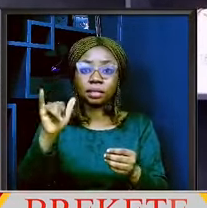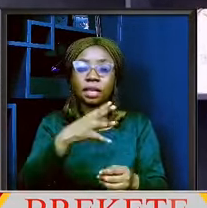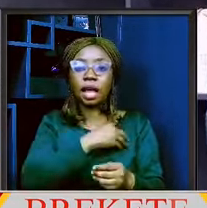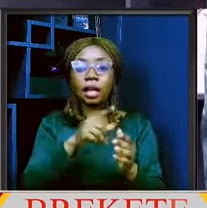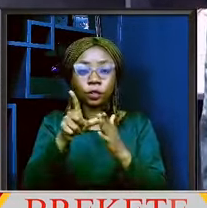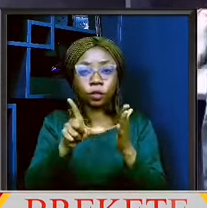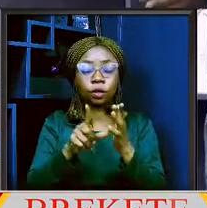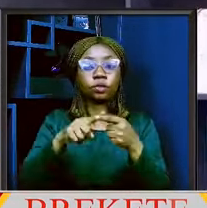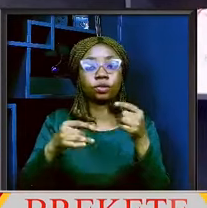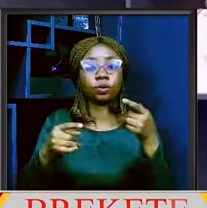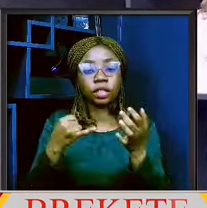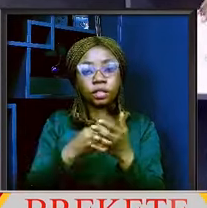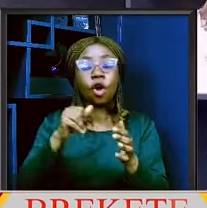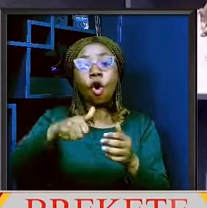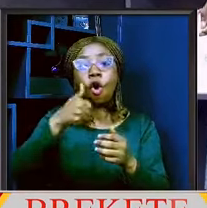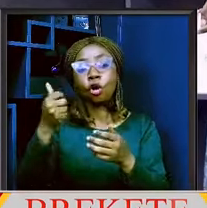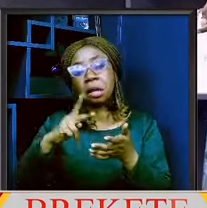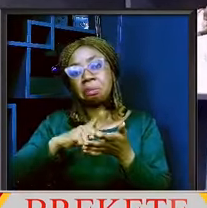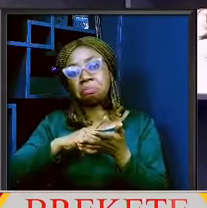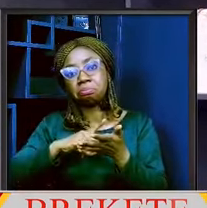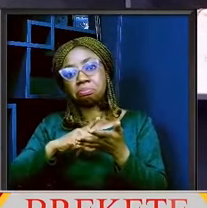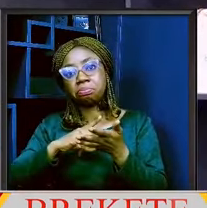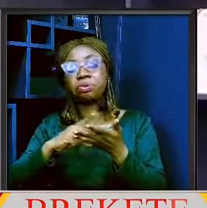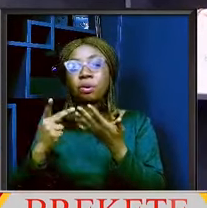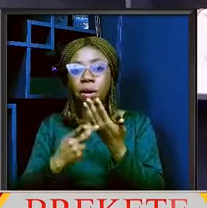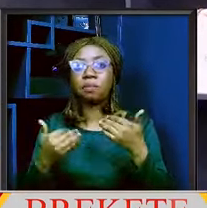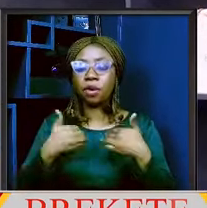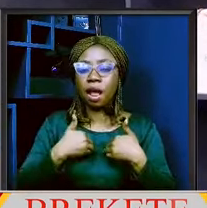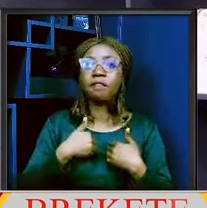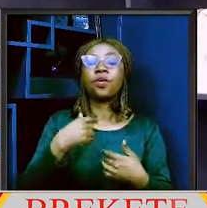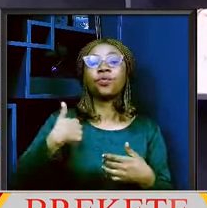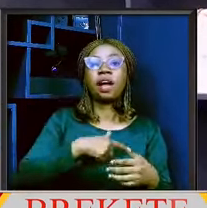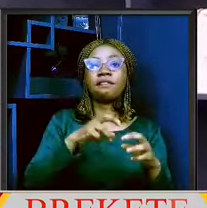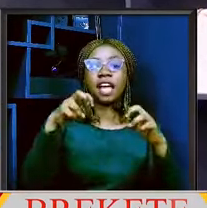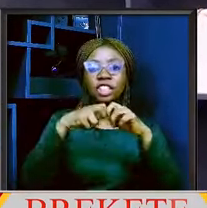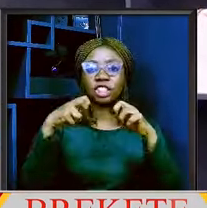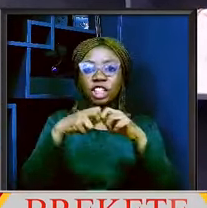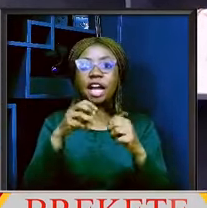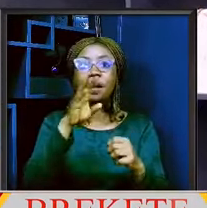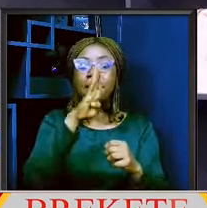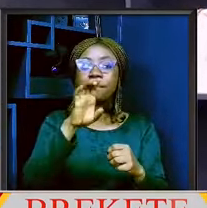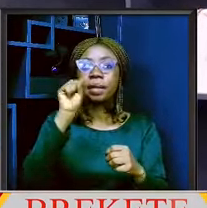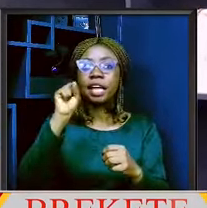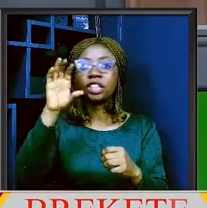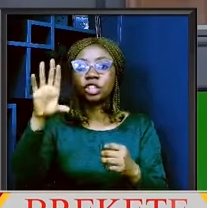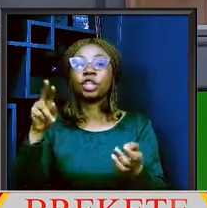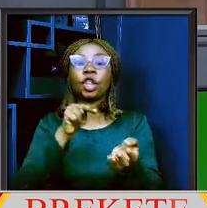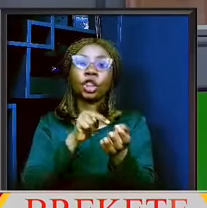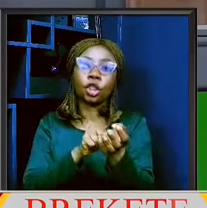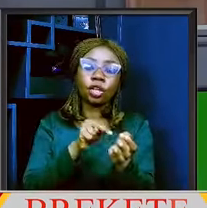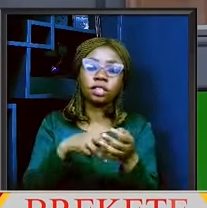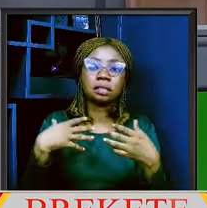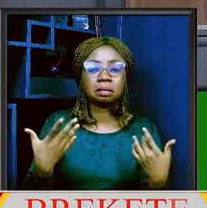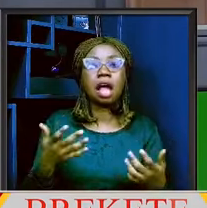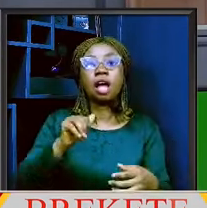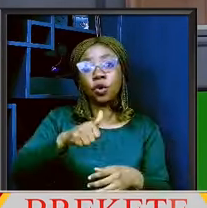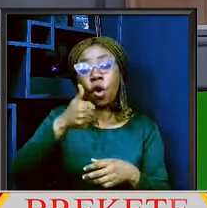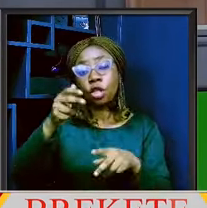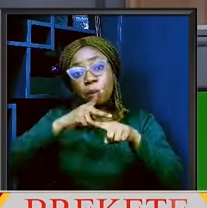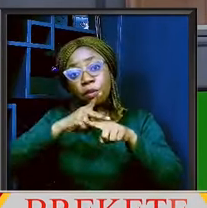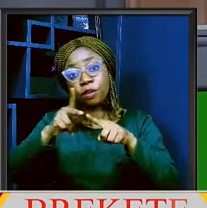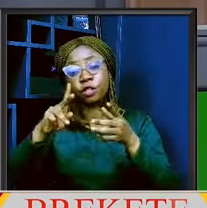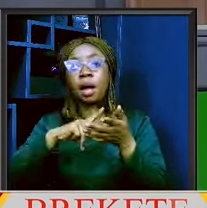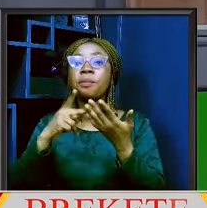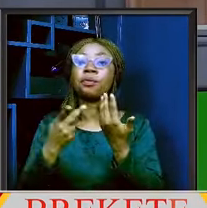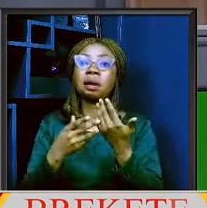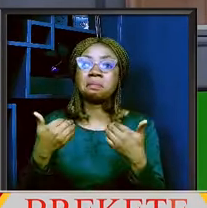All other programs are available. We have engineering. We have BSc nursing. And other professional programs are also